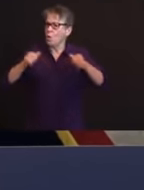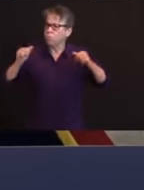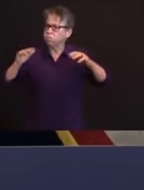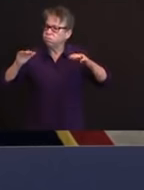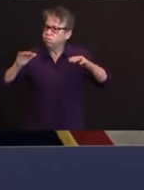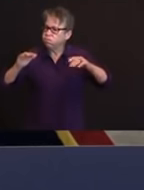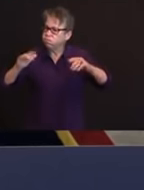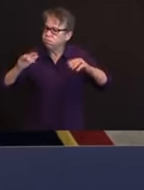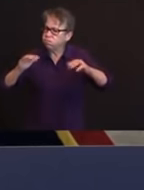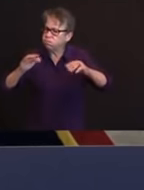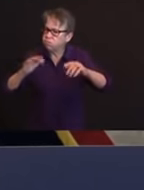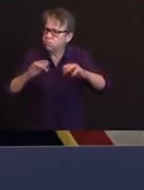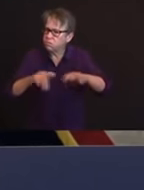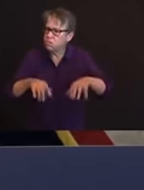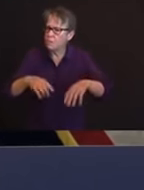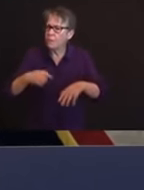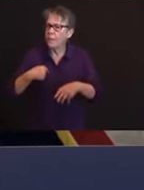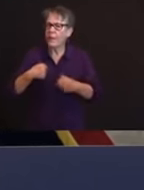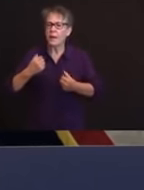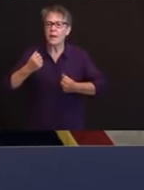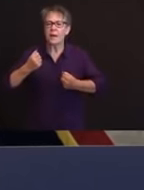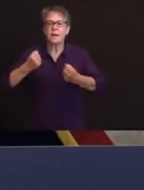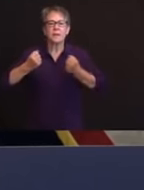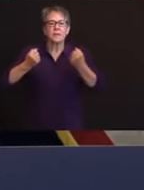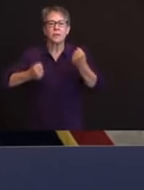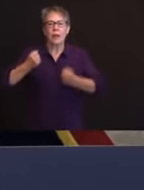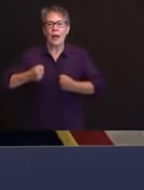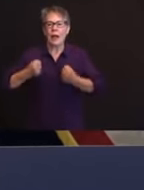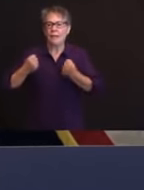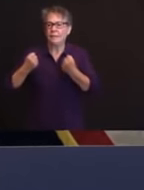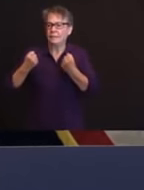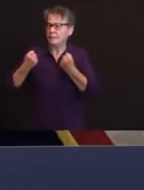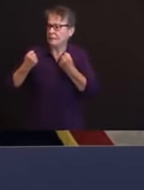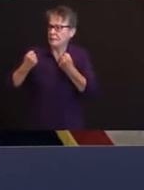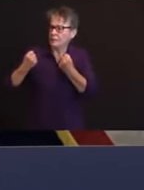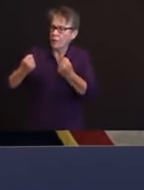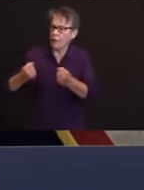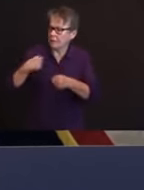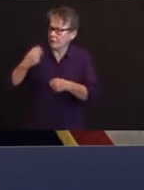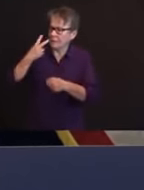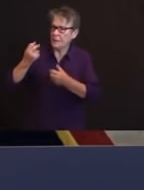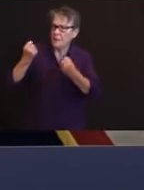saw Biden-Harris bumper stickers. I saw incredible